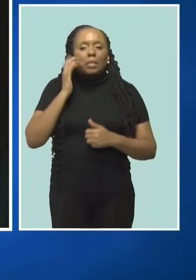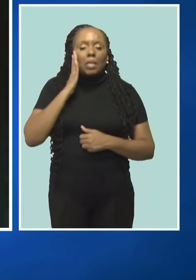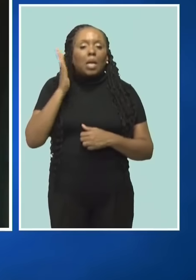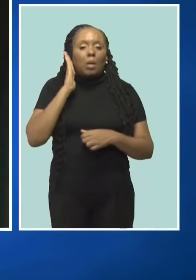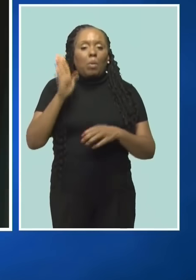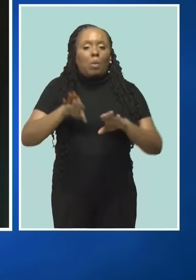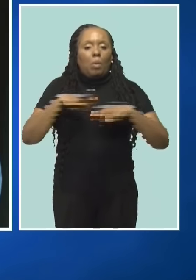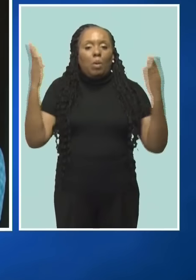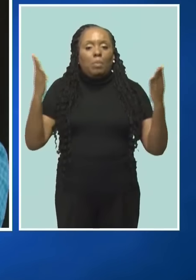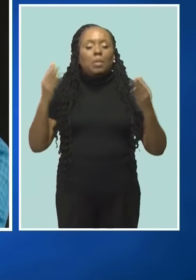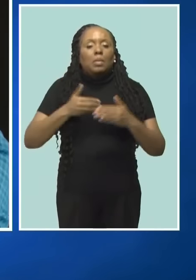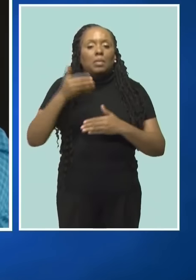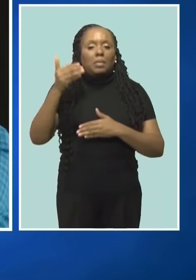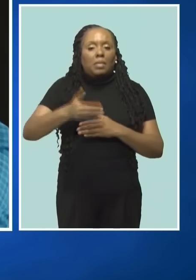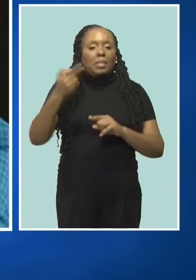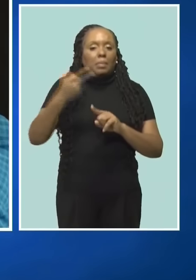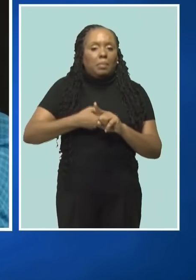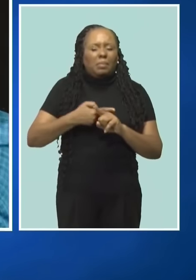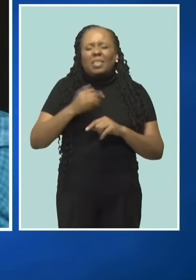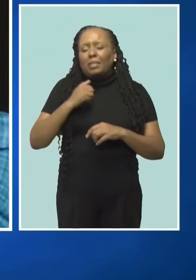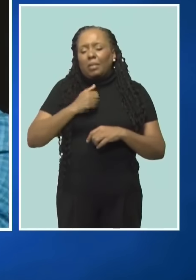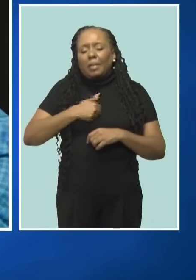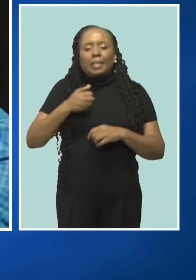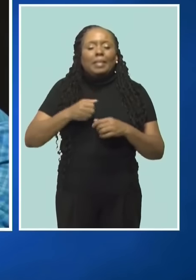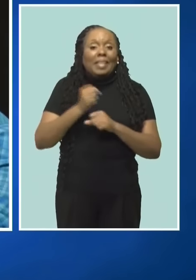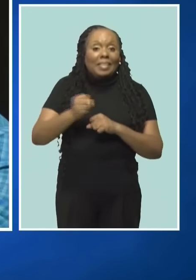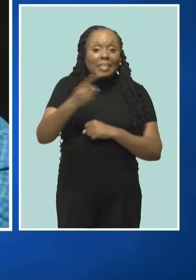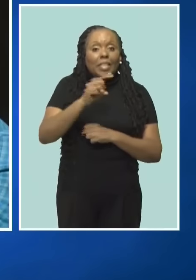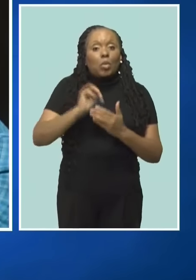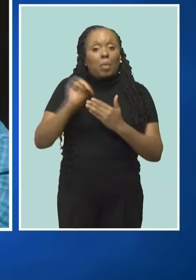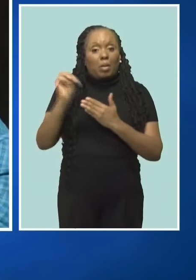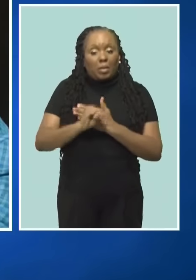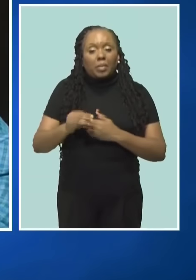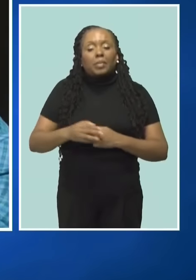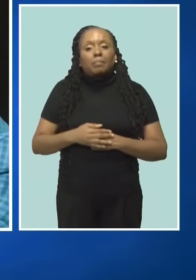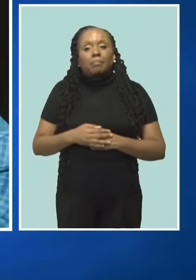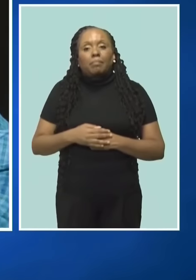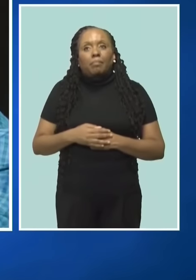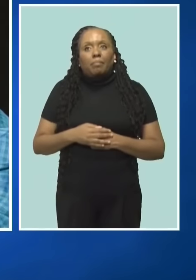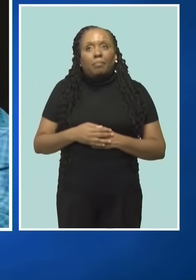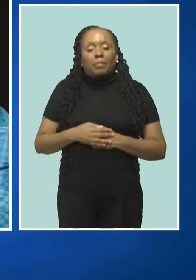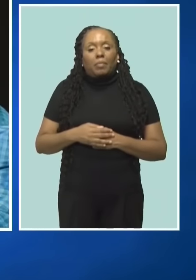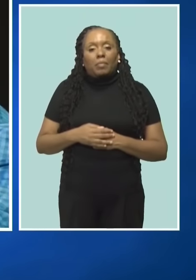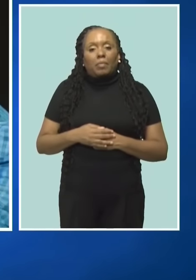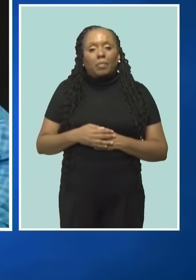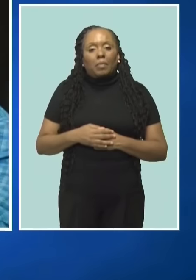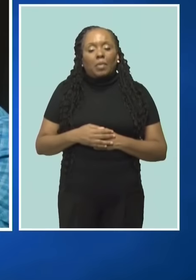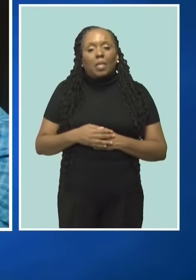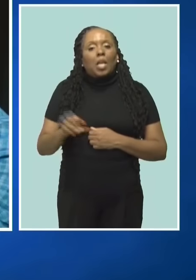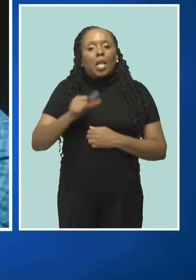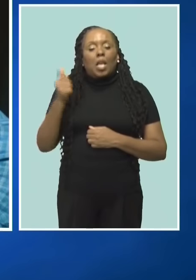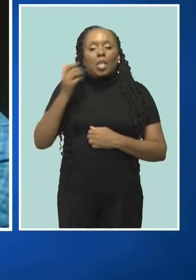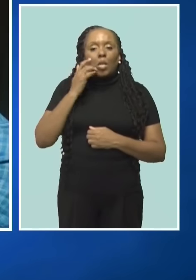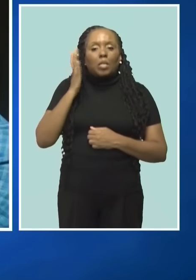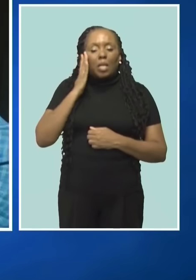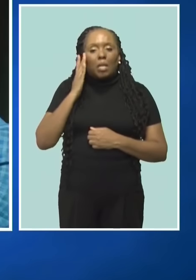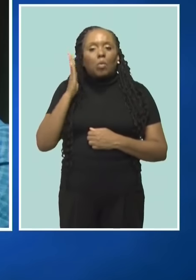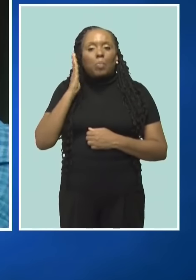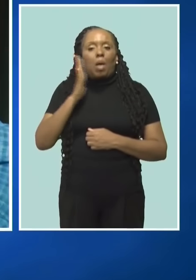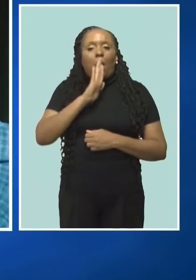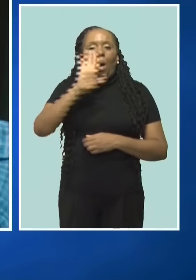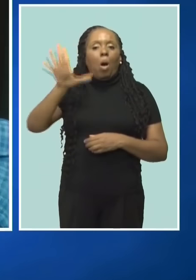of next year on the west coast of Barbados. The adult-only all-inclusive resort, Royalton Cheap, is expected to